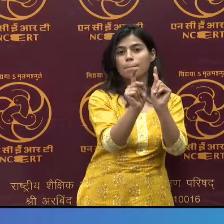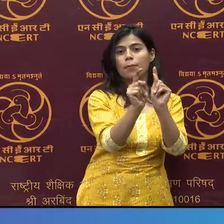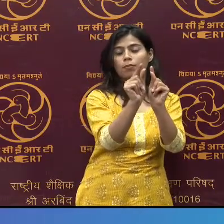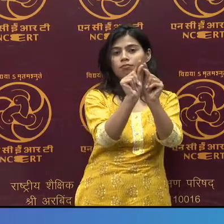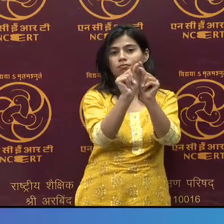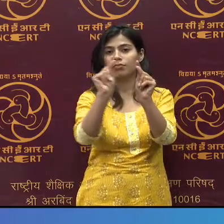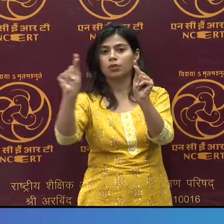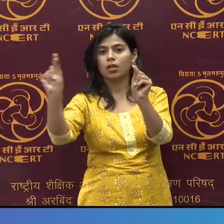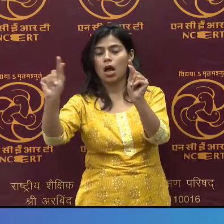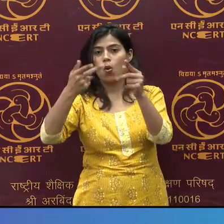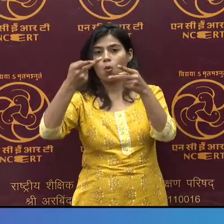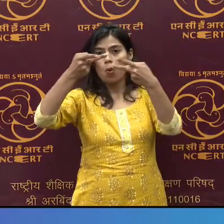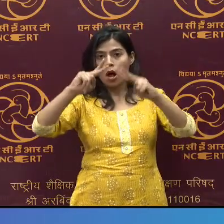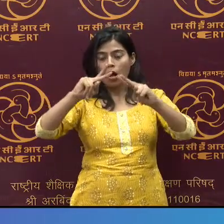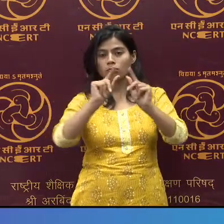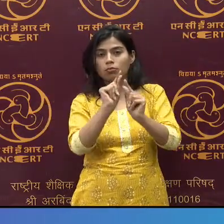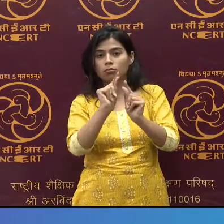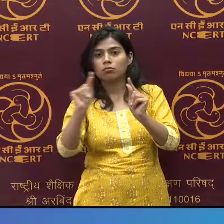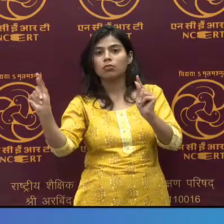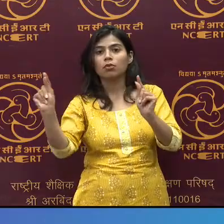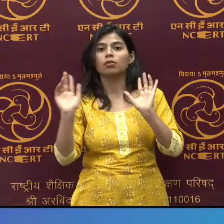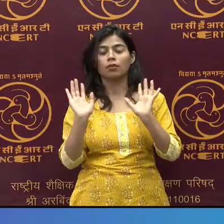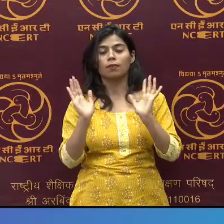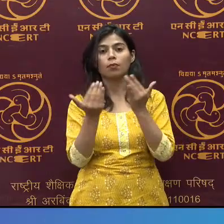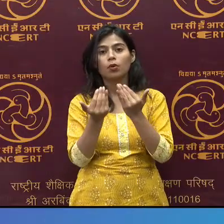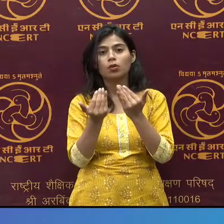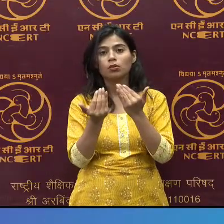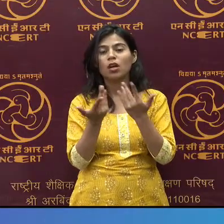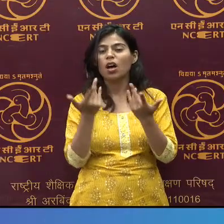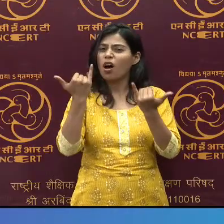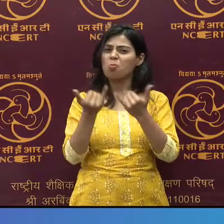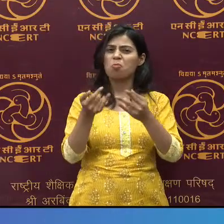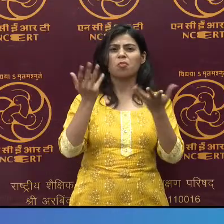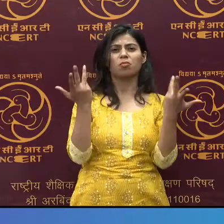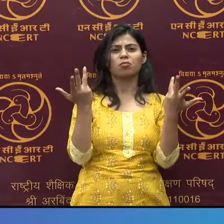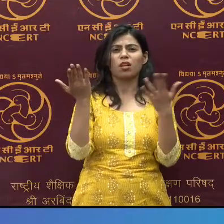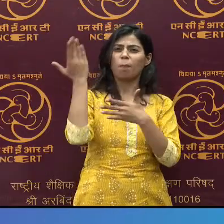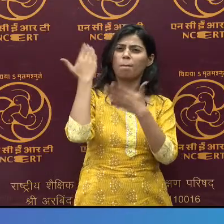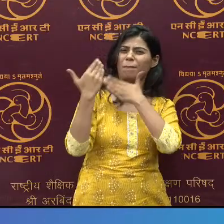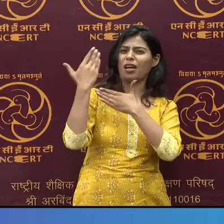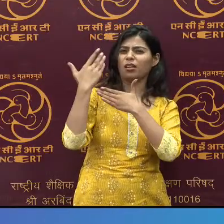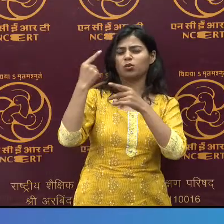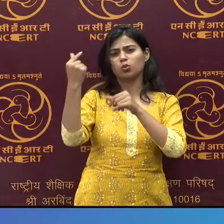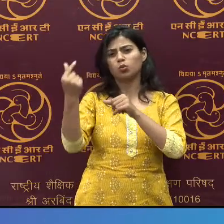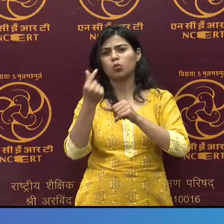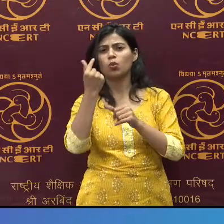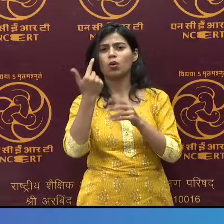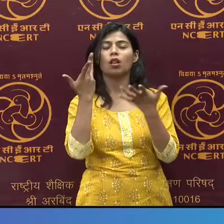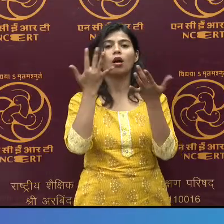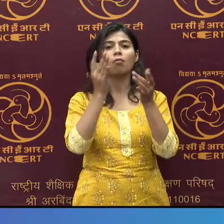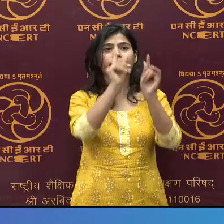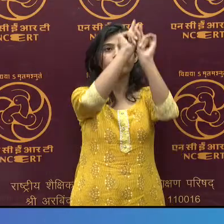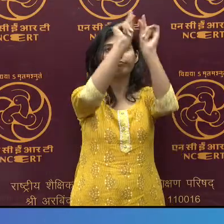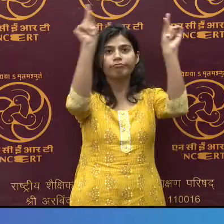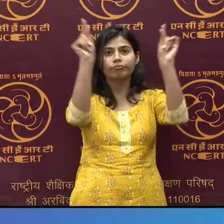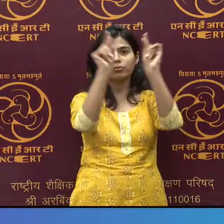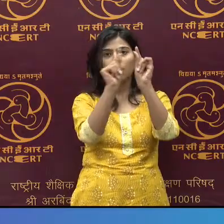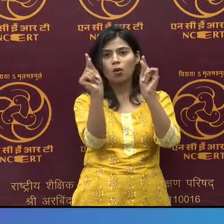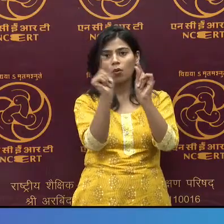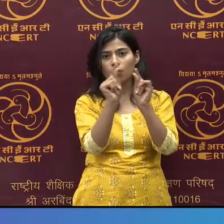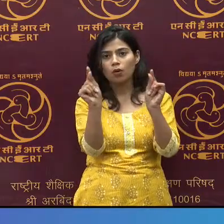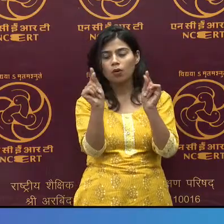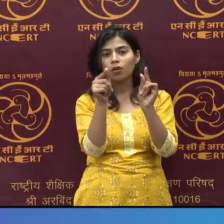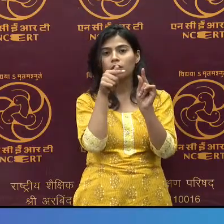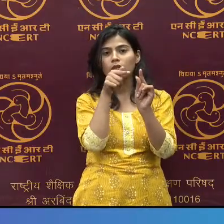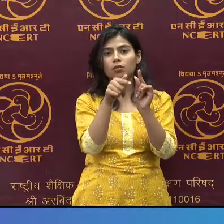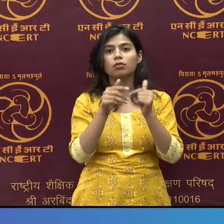indenting. Indenting. But nowadays indenting is not popular anymore. Yes. It was an old style of It's writing. kind of obsolete now. It's obsolete now. So